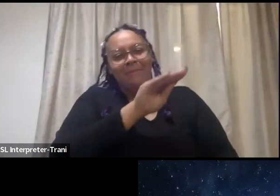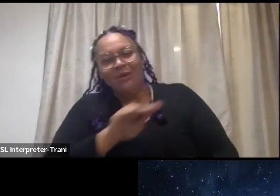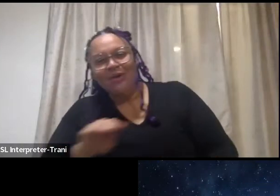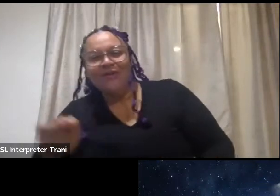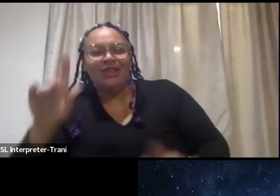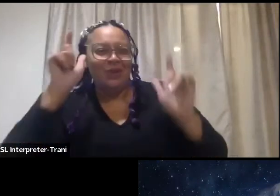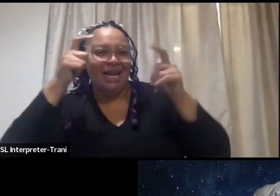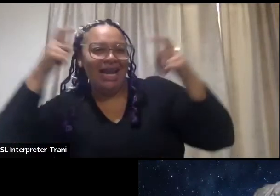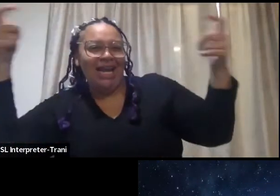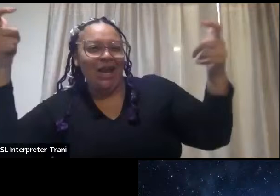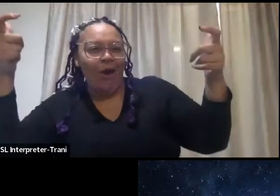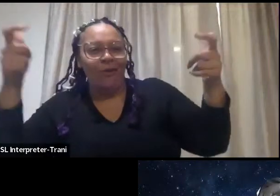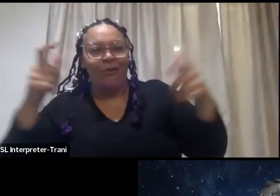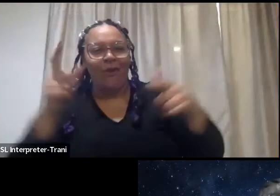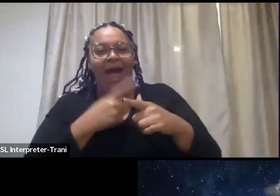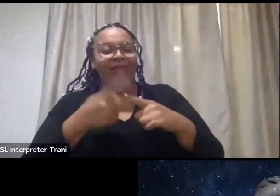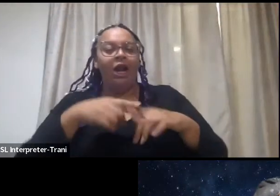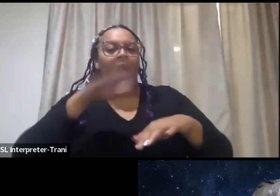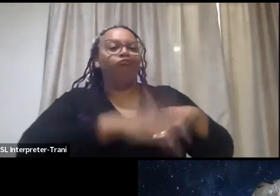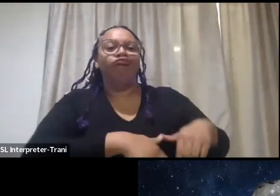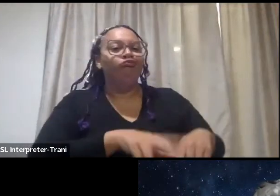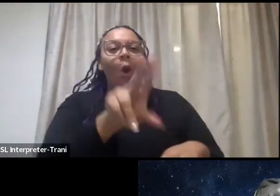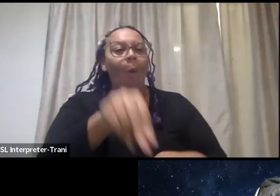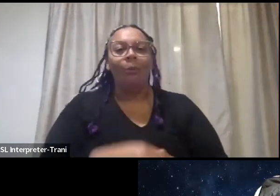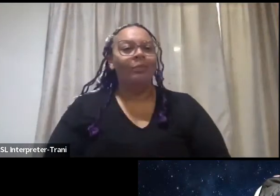nope, you know.